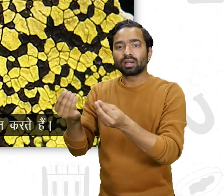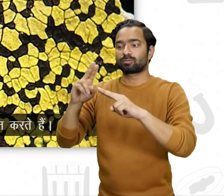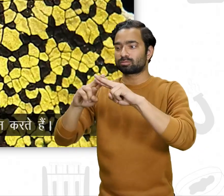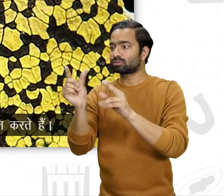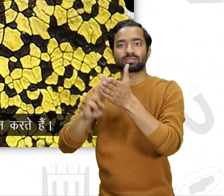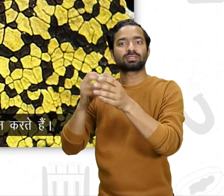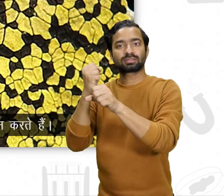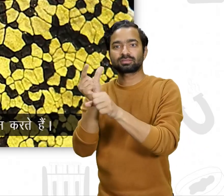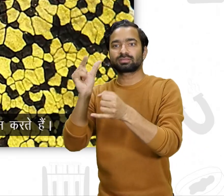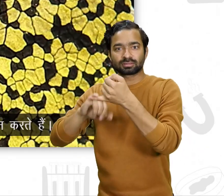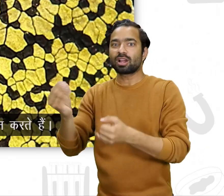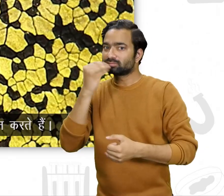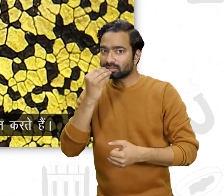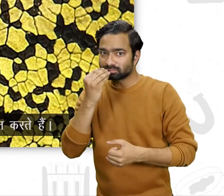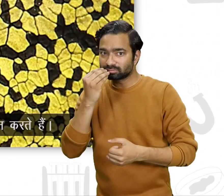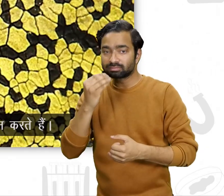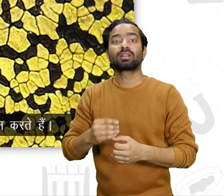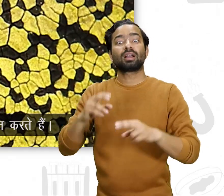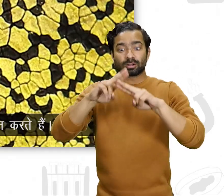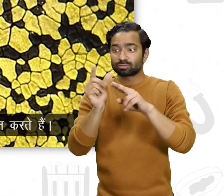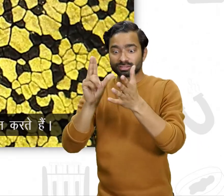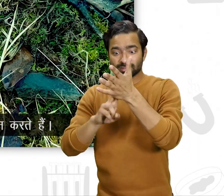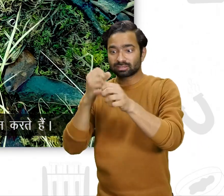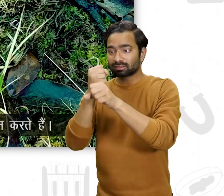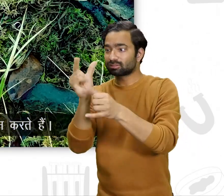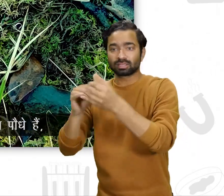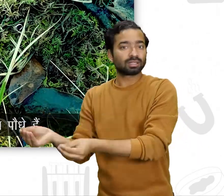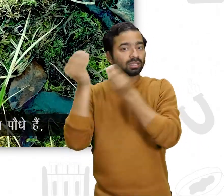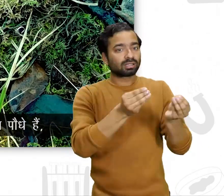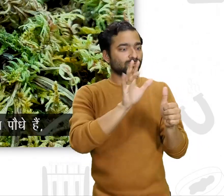fungus provides shelter for the alga.